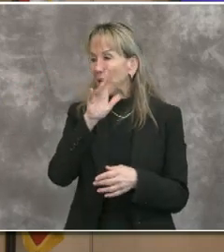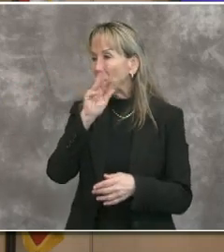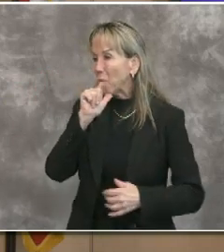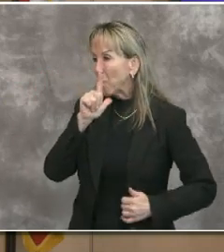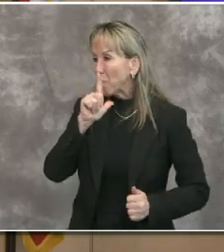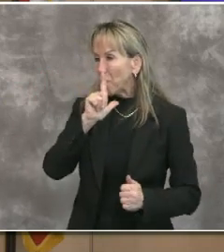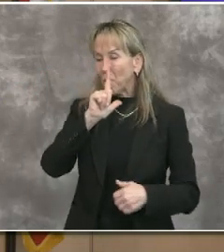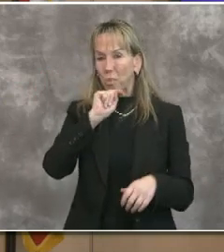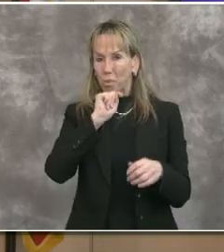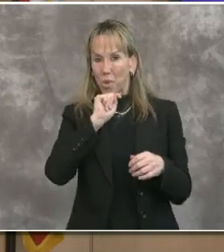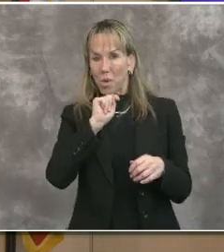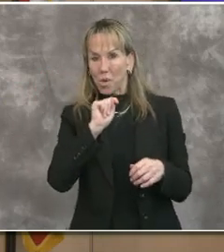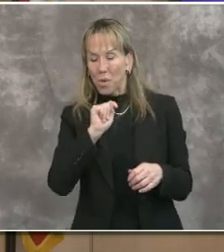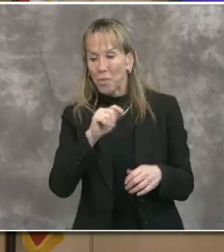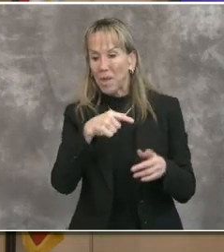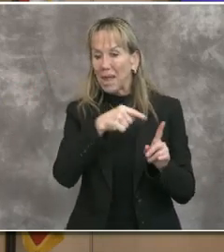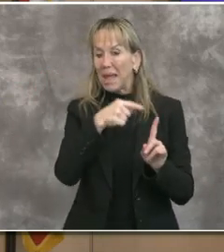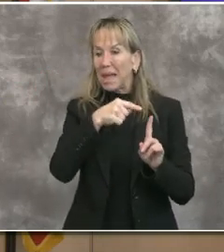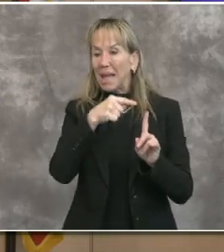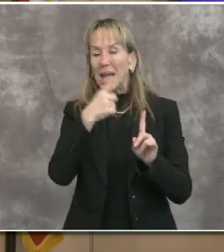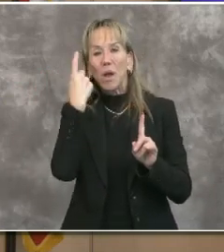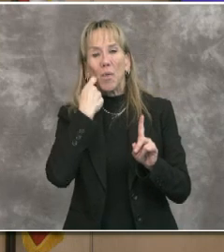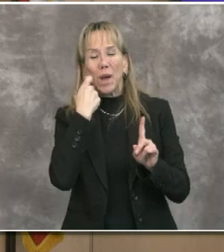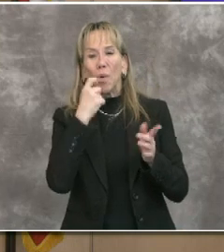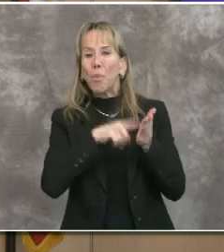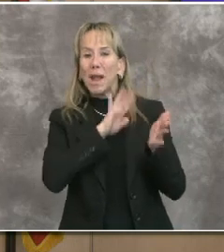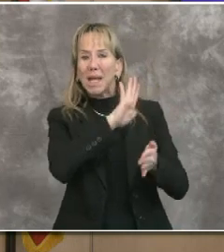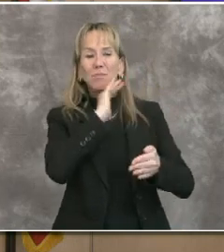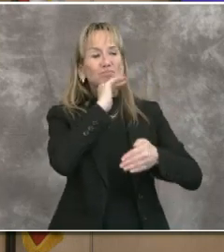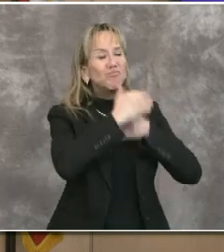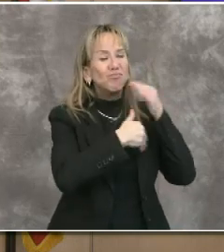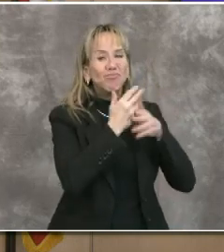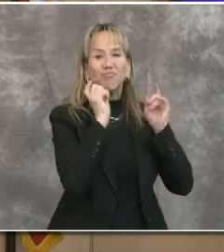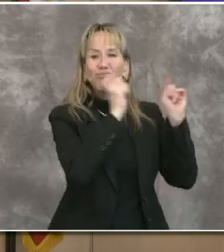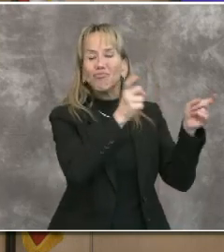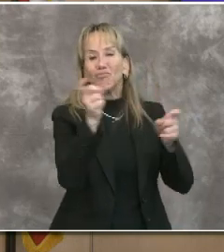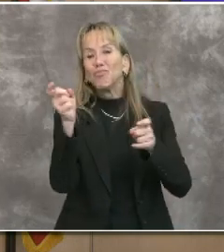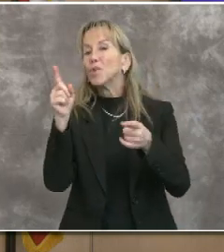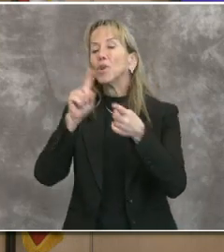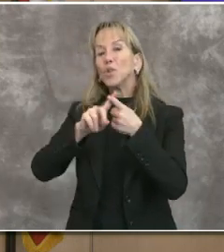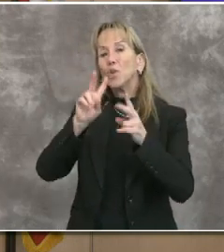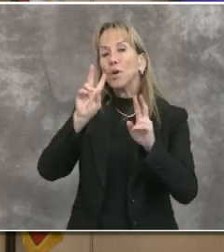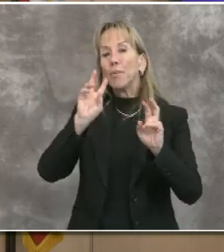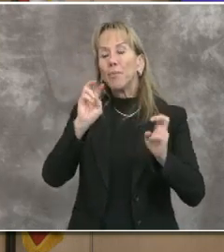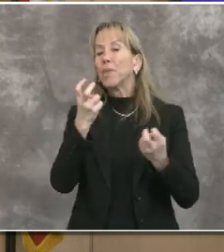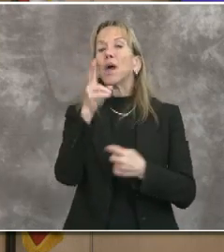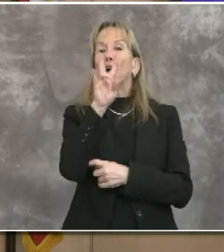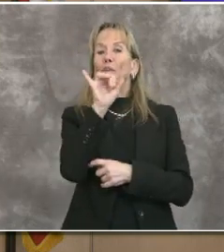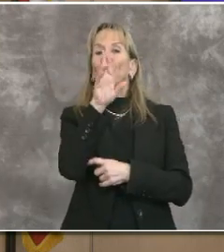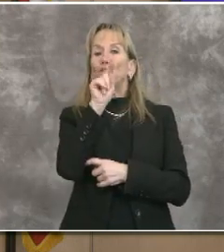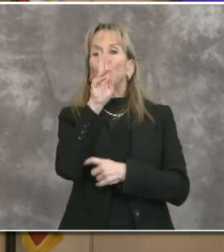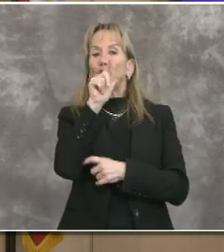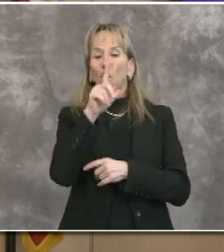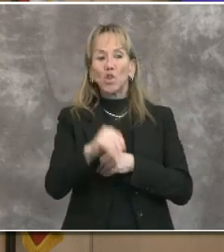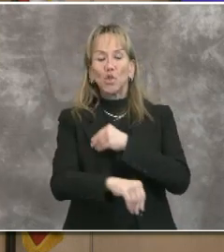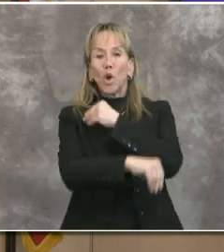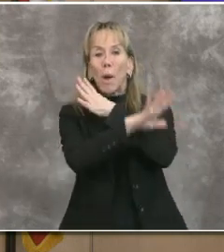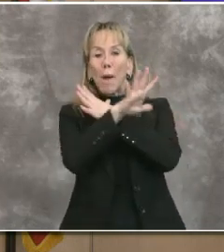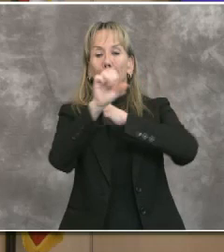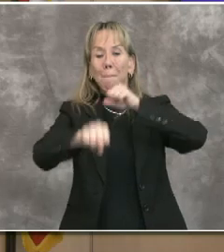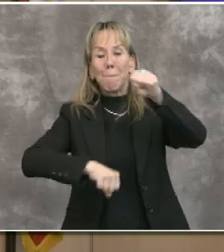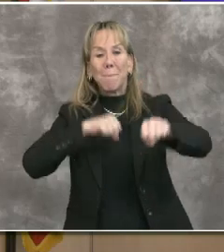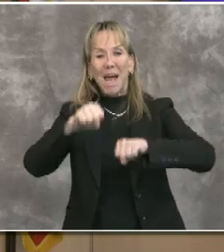This weekend I read about Bill's latest philanthropic effort to organize a virtual bike ride called the Bike